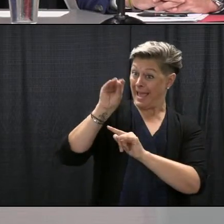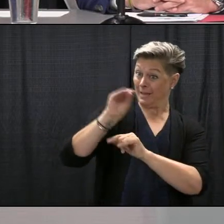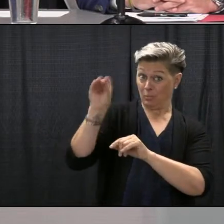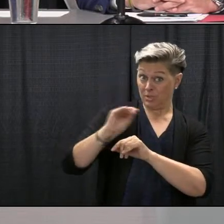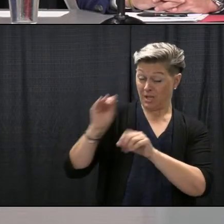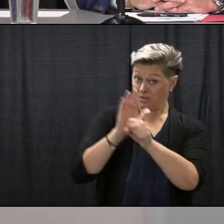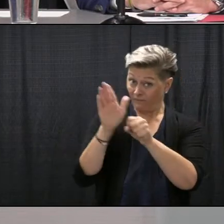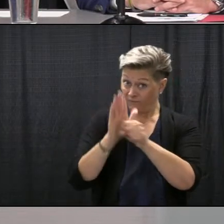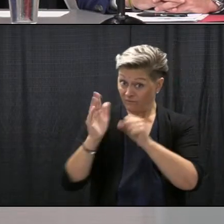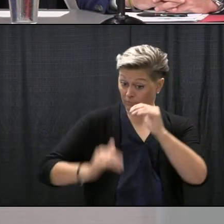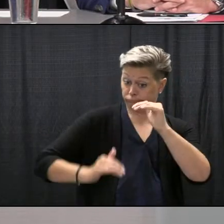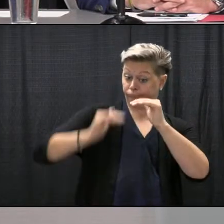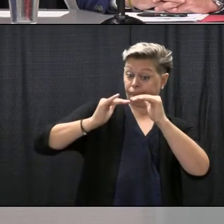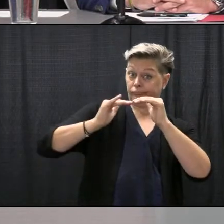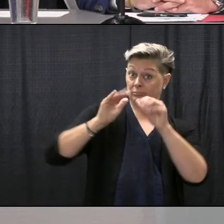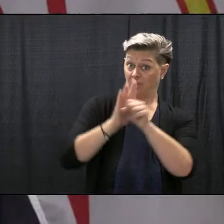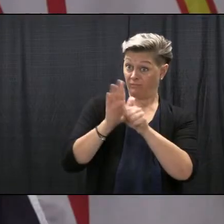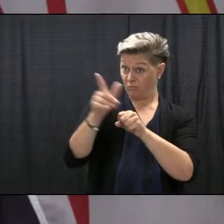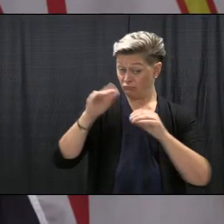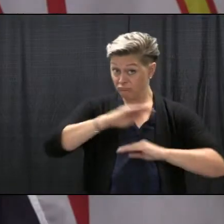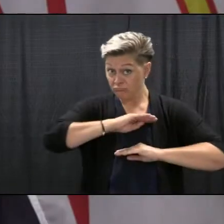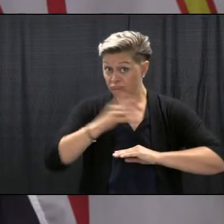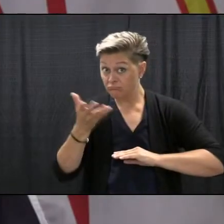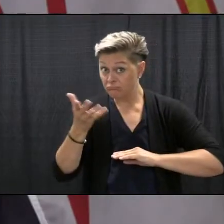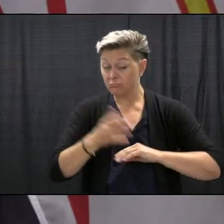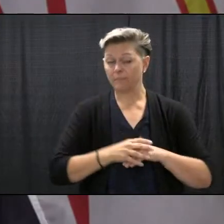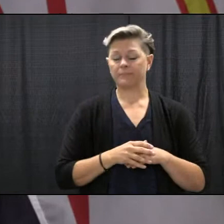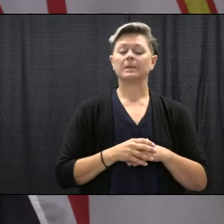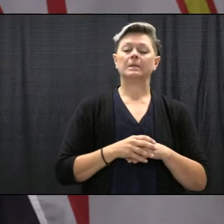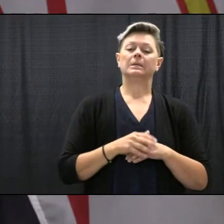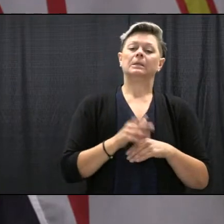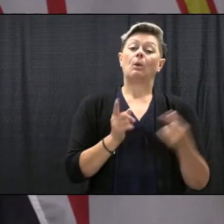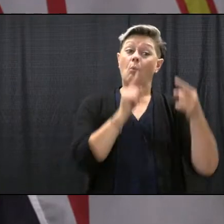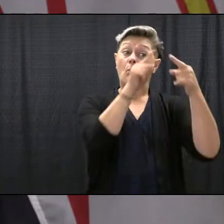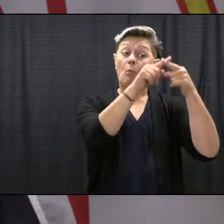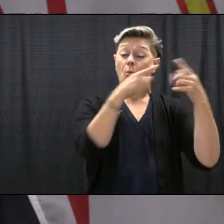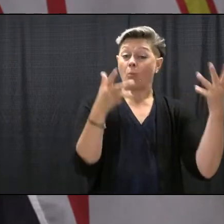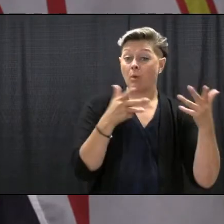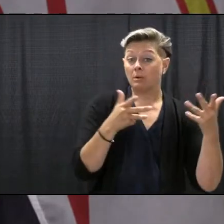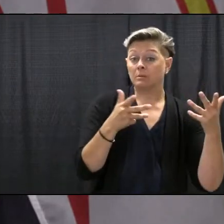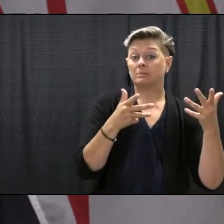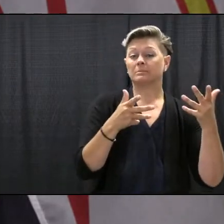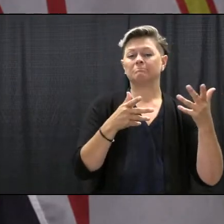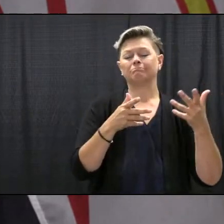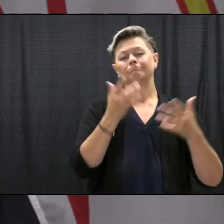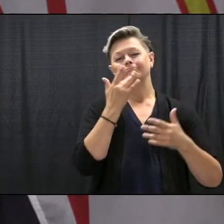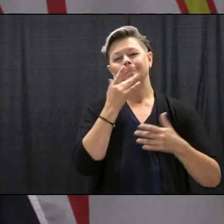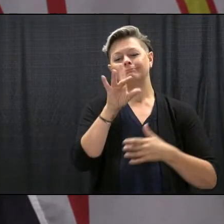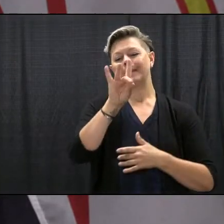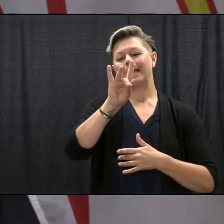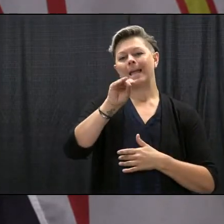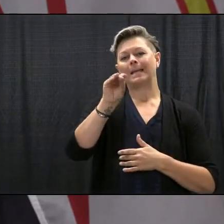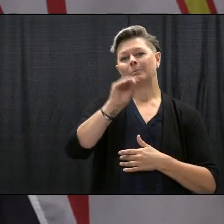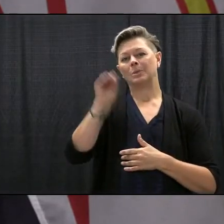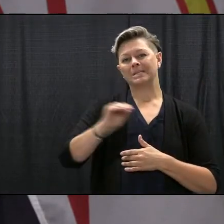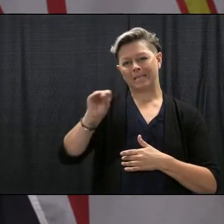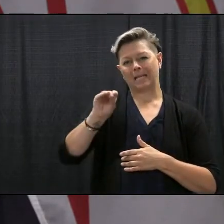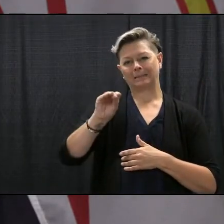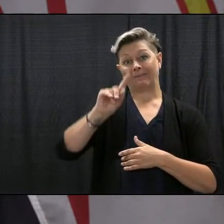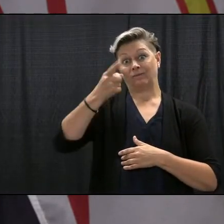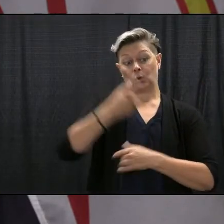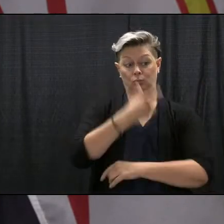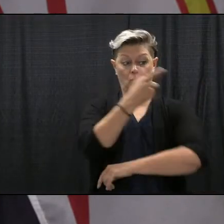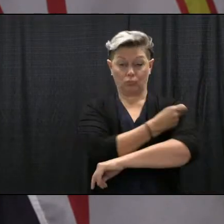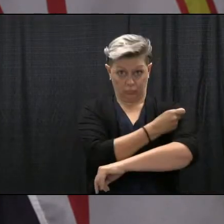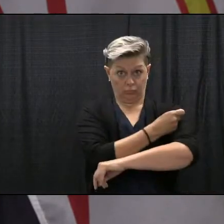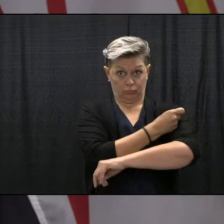sufficient, do you think? So our goal, as we outlined in our plan, would be that 80% of people get the first